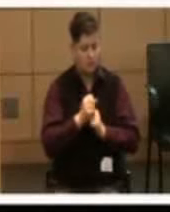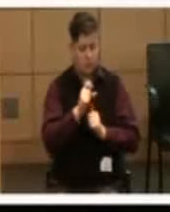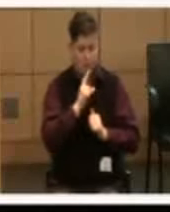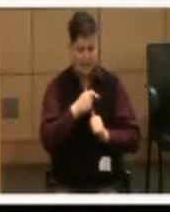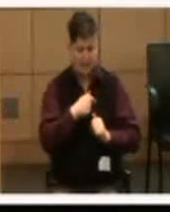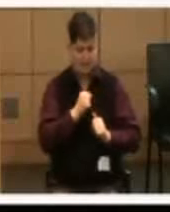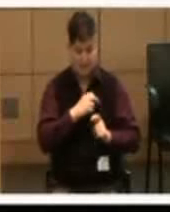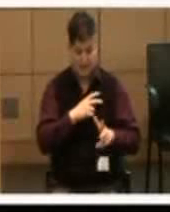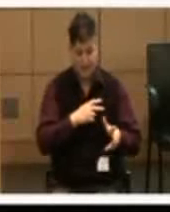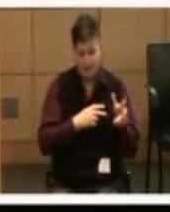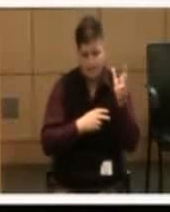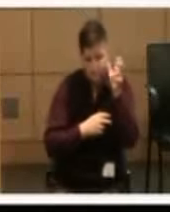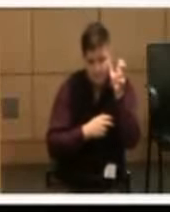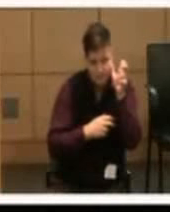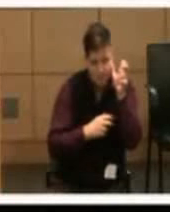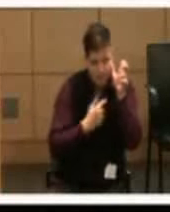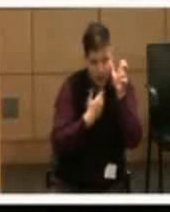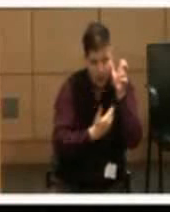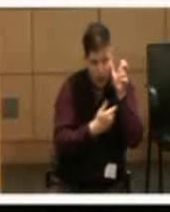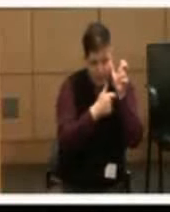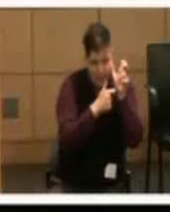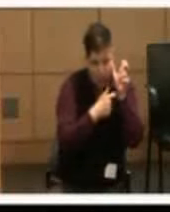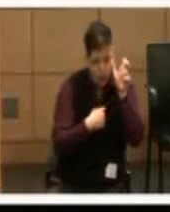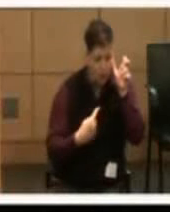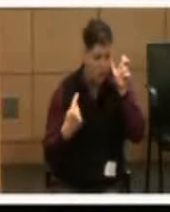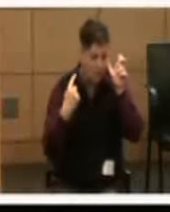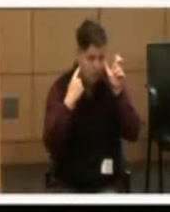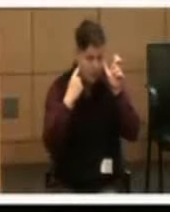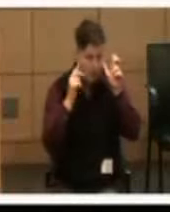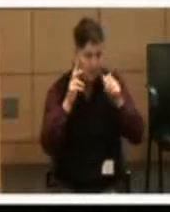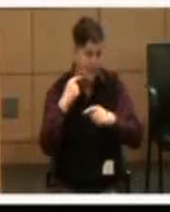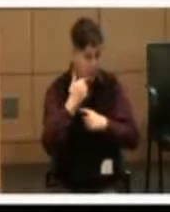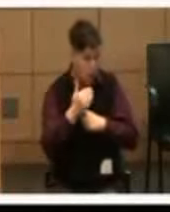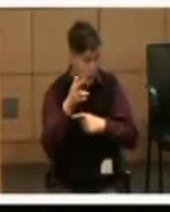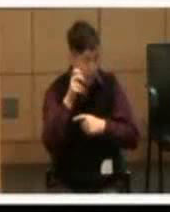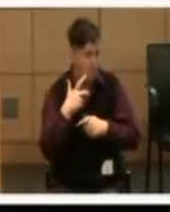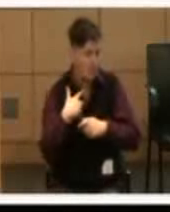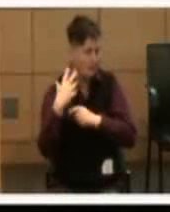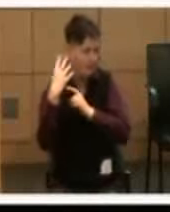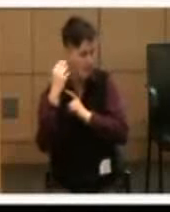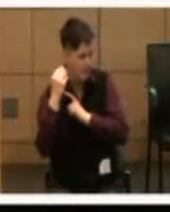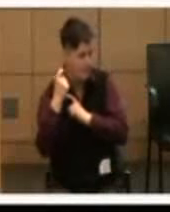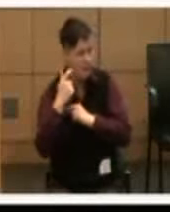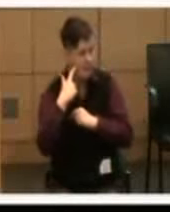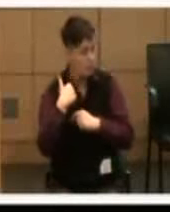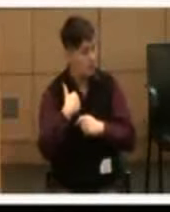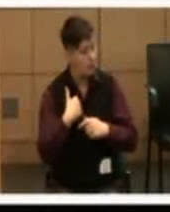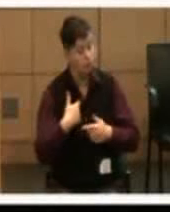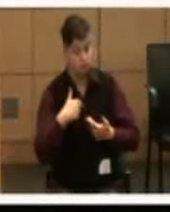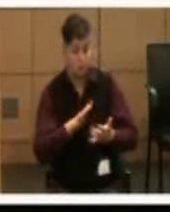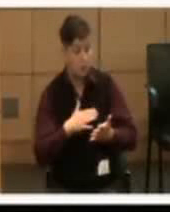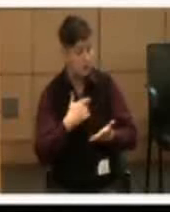their caregivers, we're kind of just taking a conservative approach that they'll be able to acquire speech and language